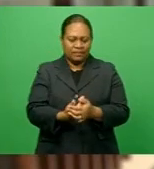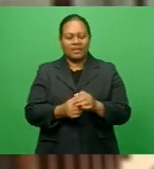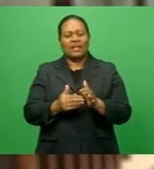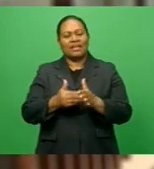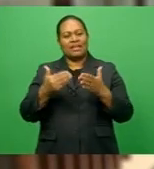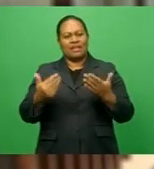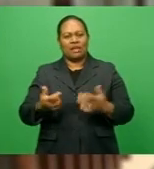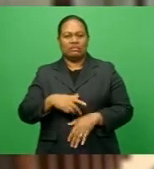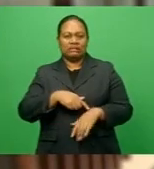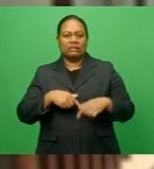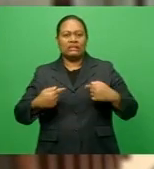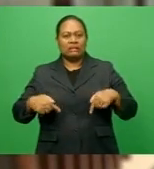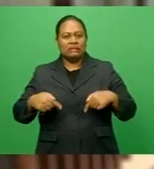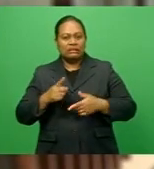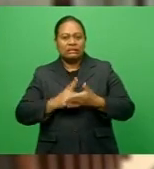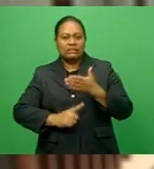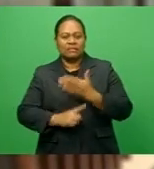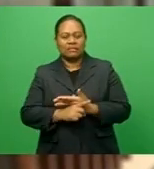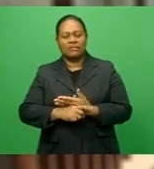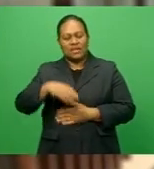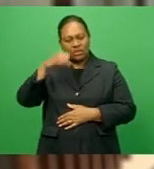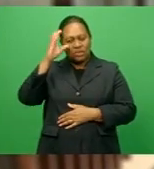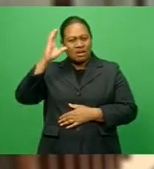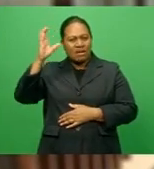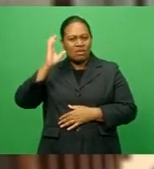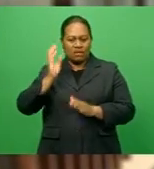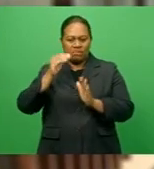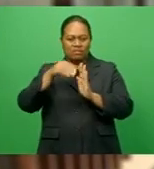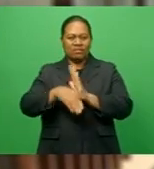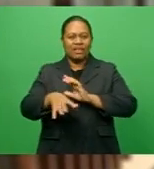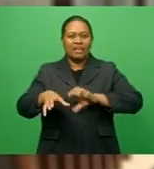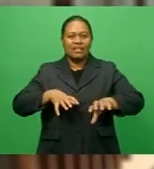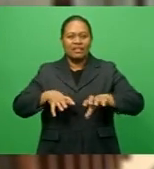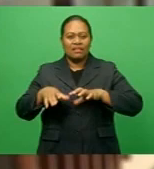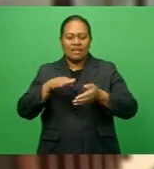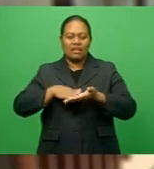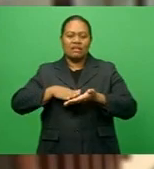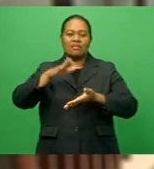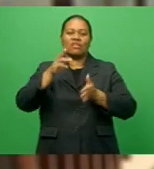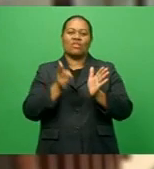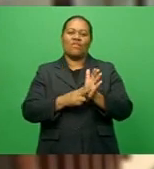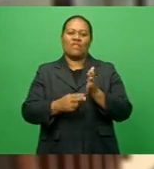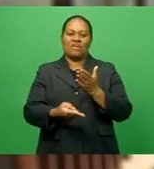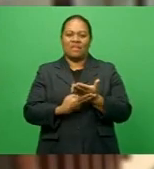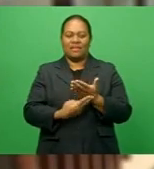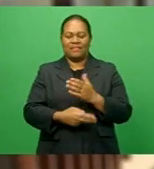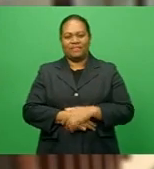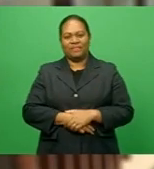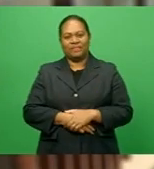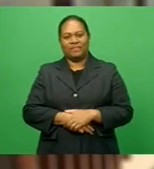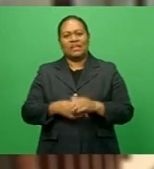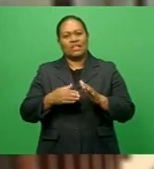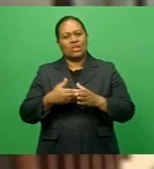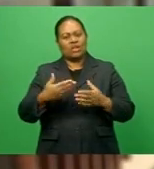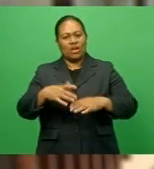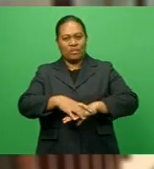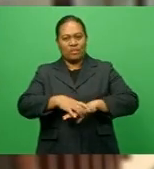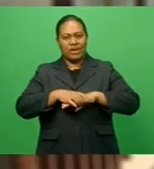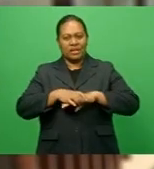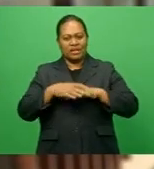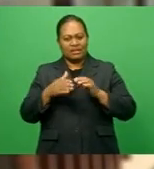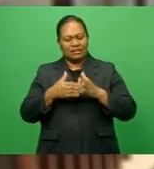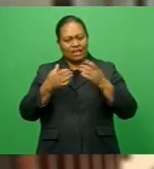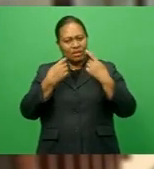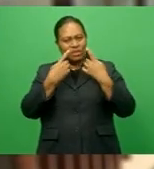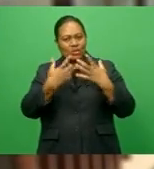deflation fears. The country's decline in factory activity also increased in November. The British pound was on a defensive